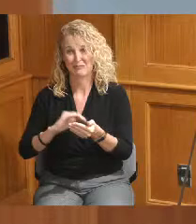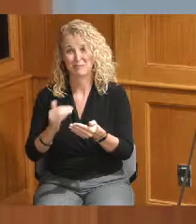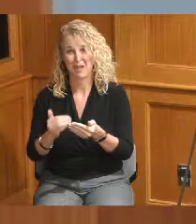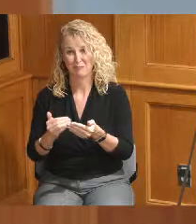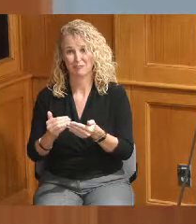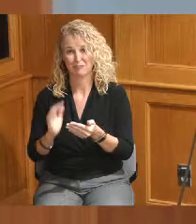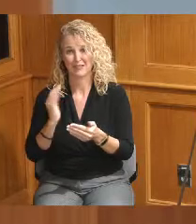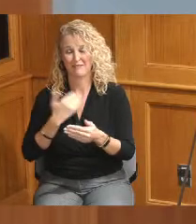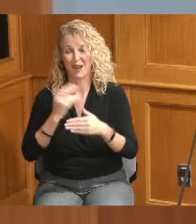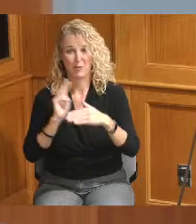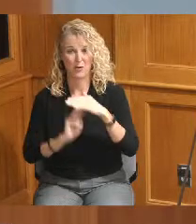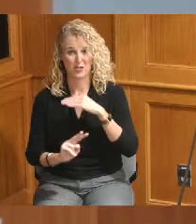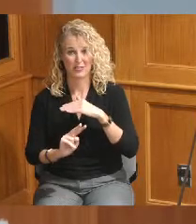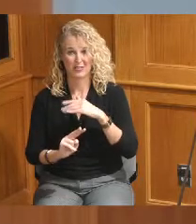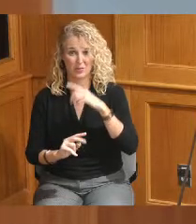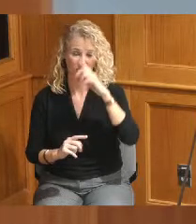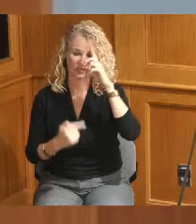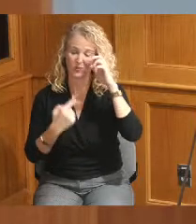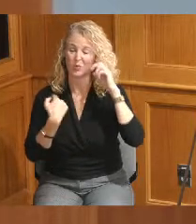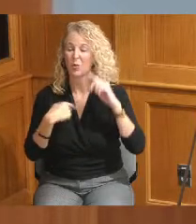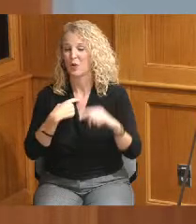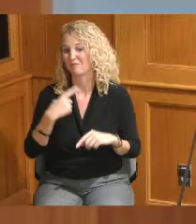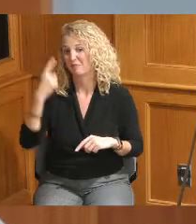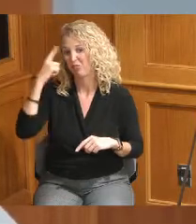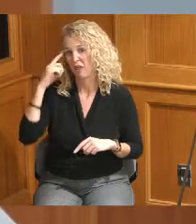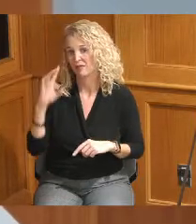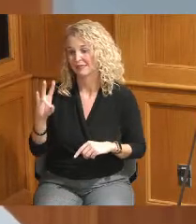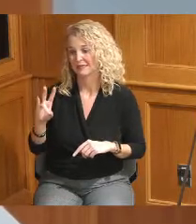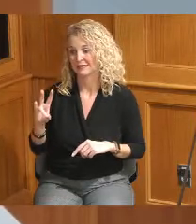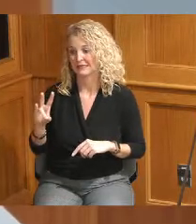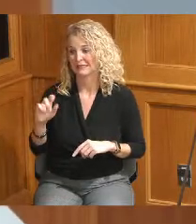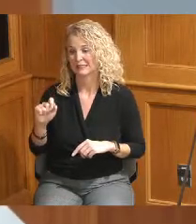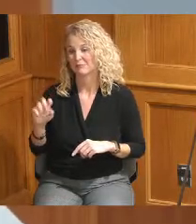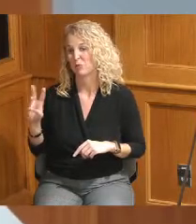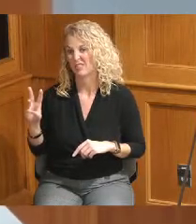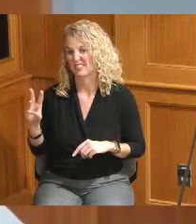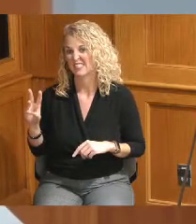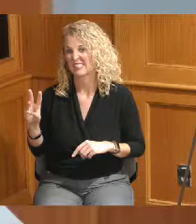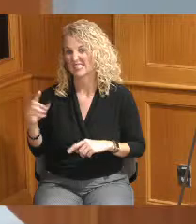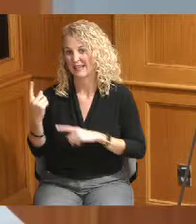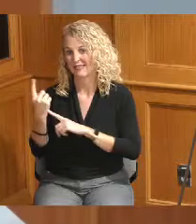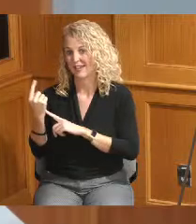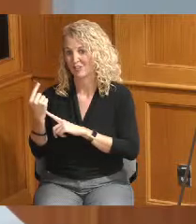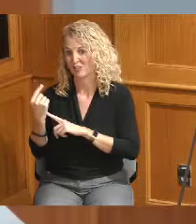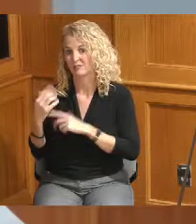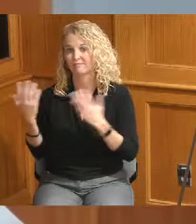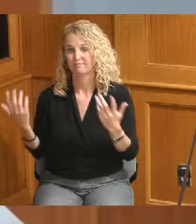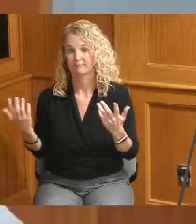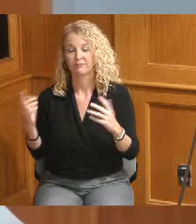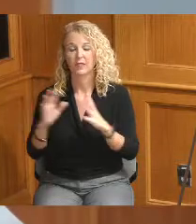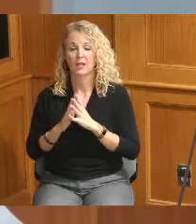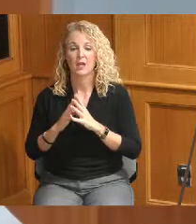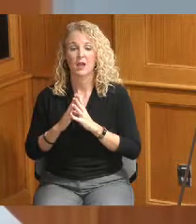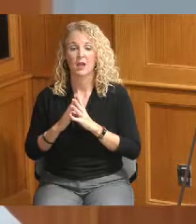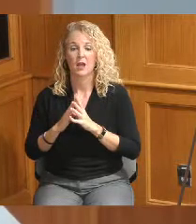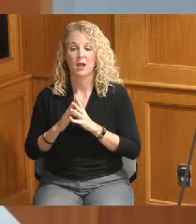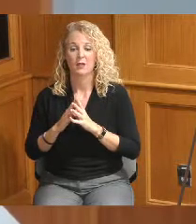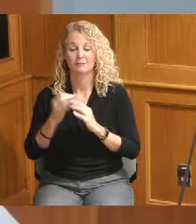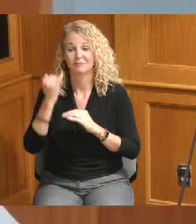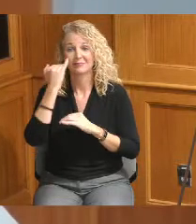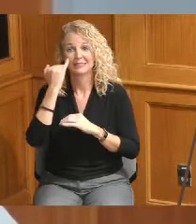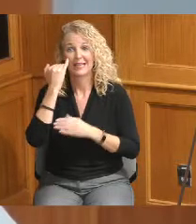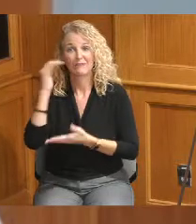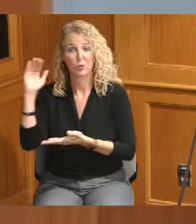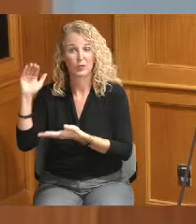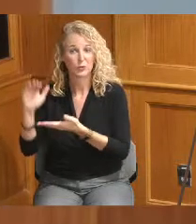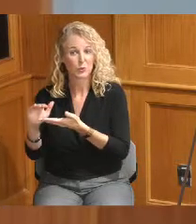our projection, that it would be about what it was in, which was 7.6 from last year. But I just, if we were going to